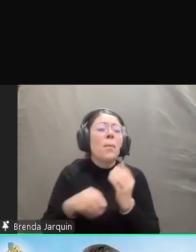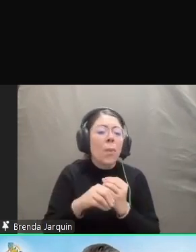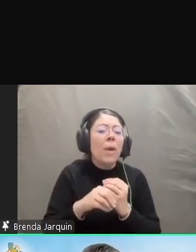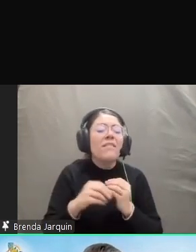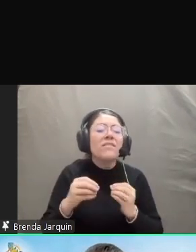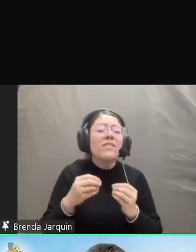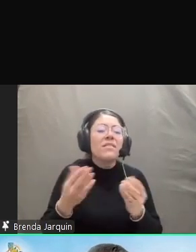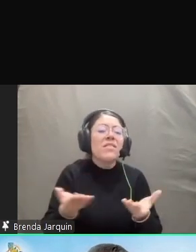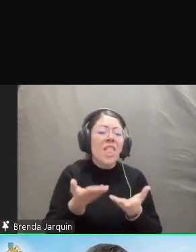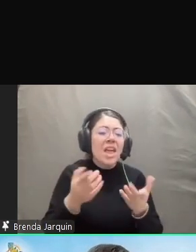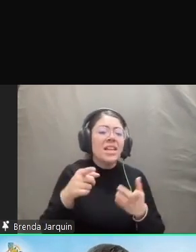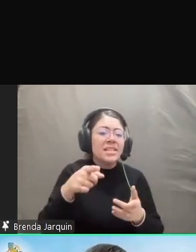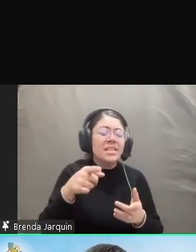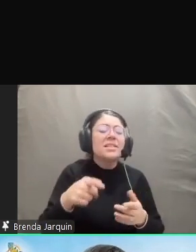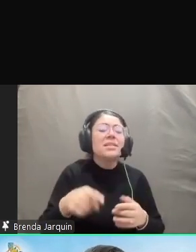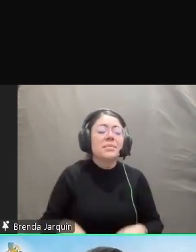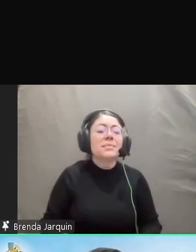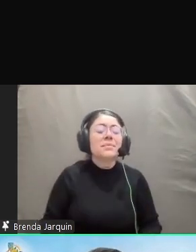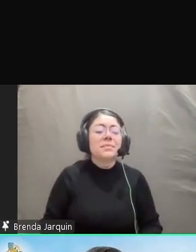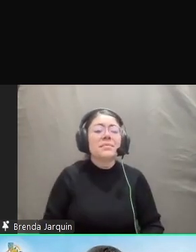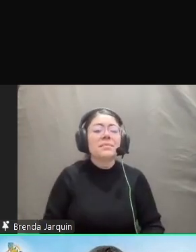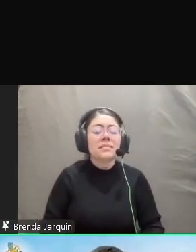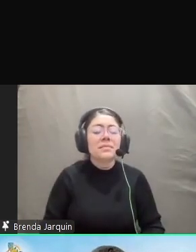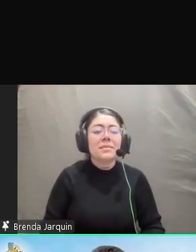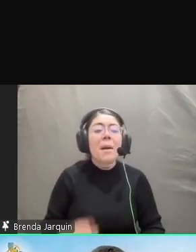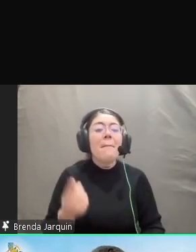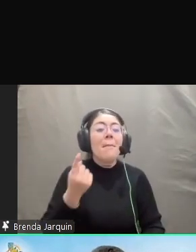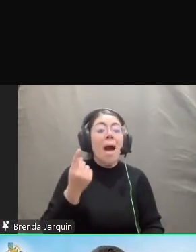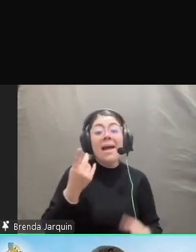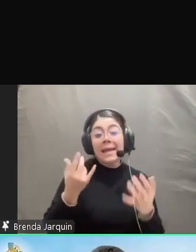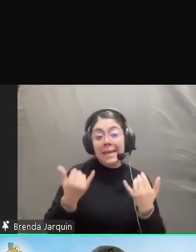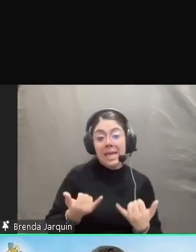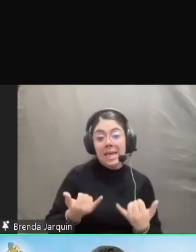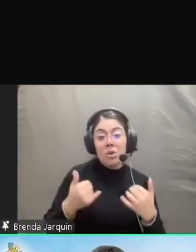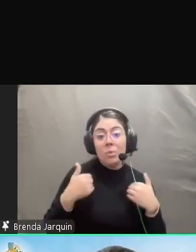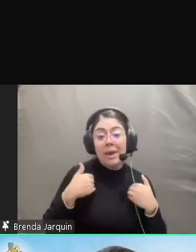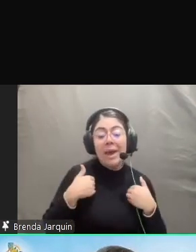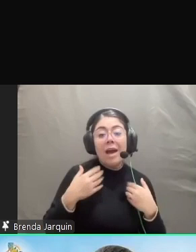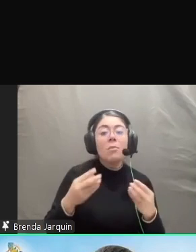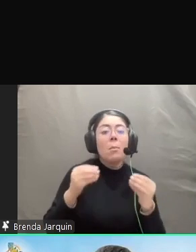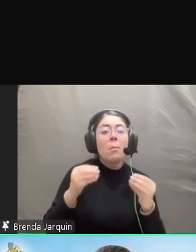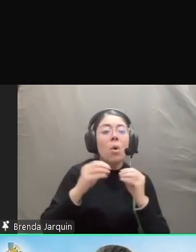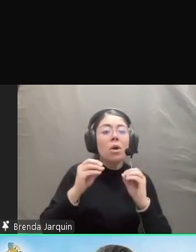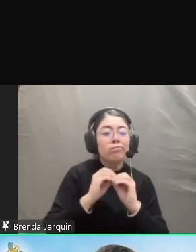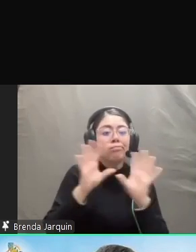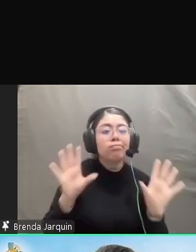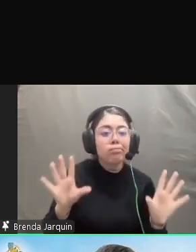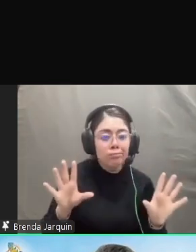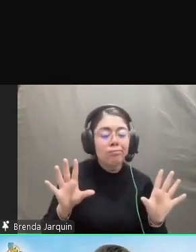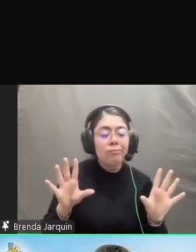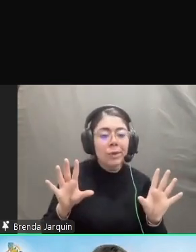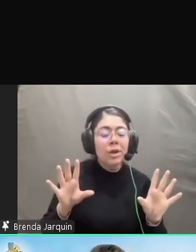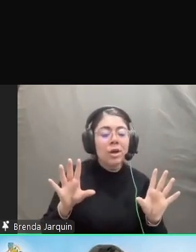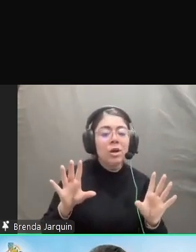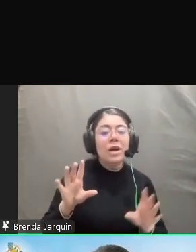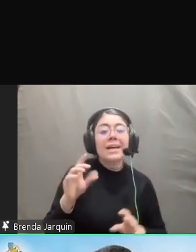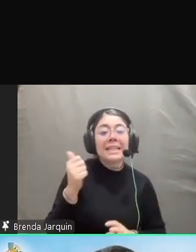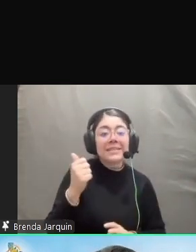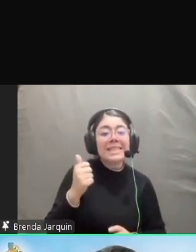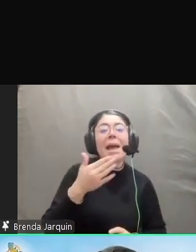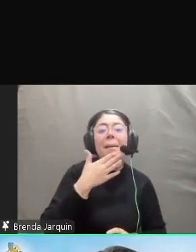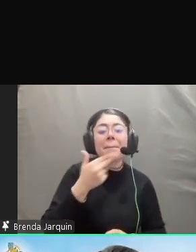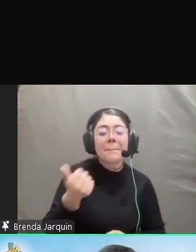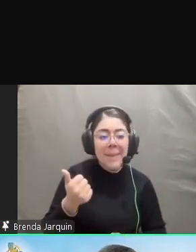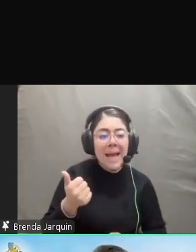description of those 10 best practices in layman's terms that can also be shared with